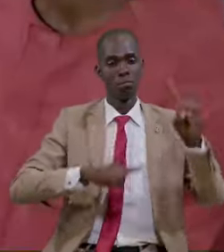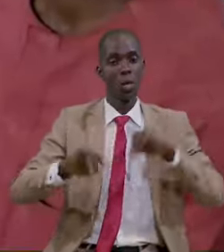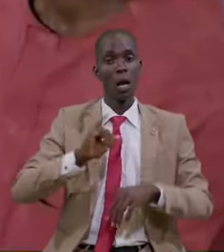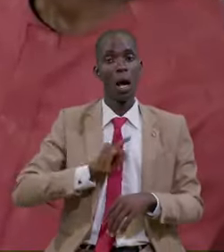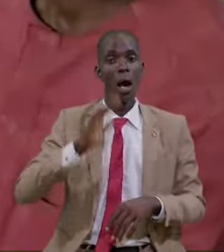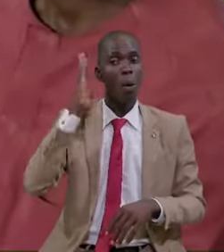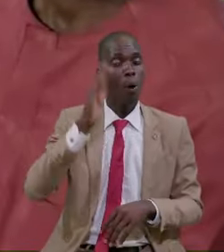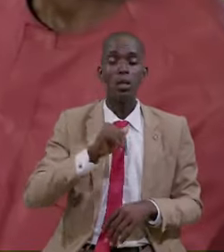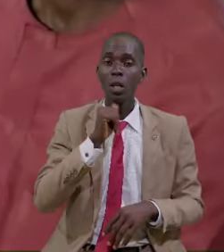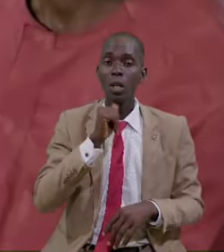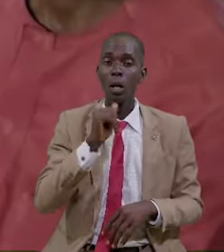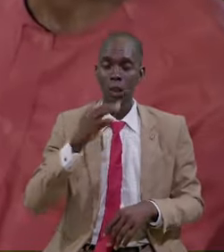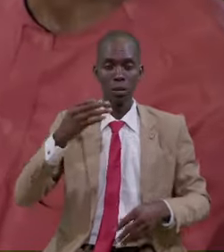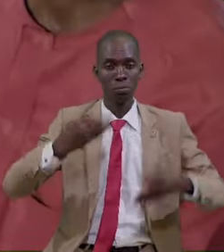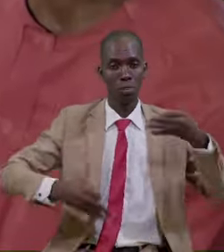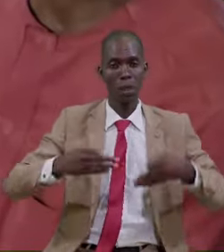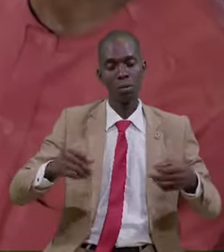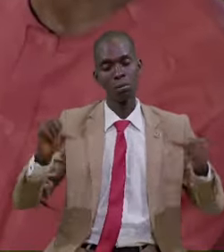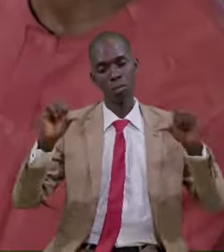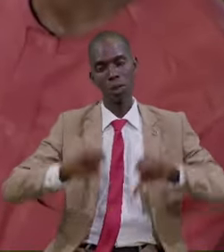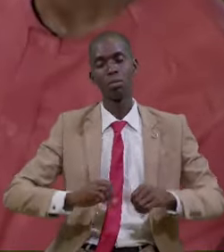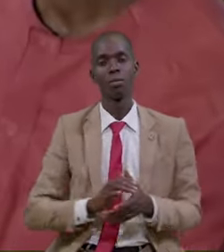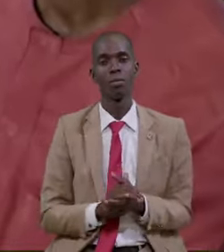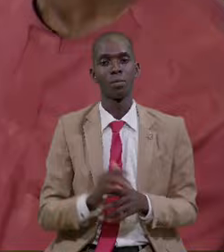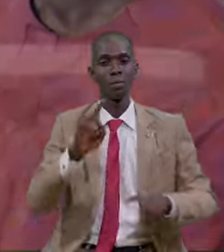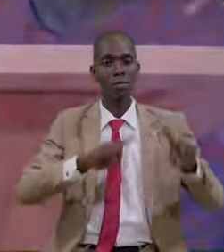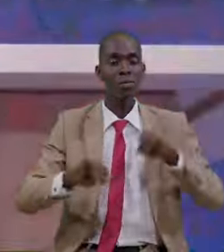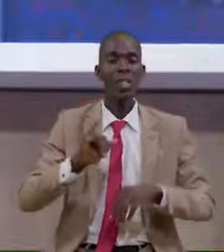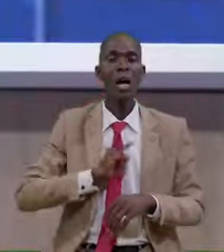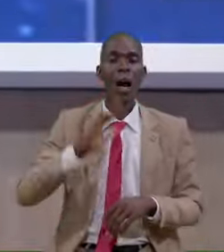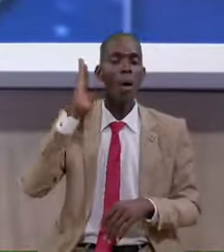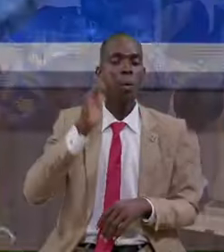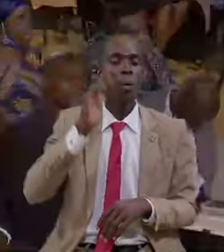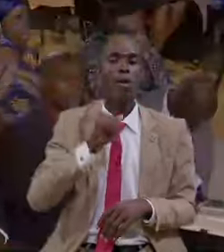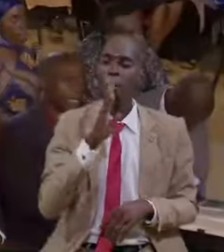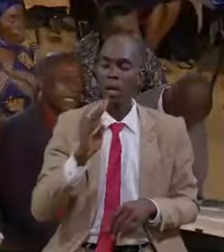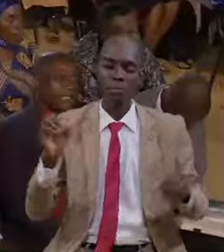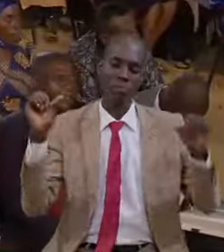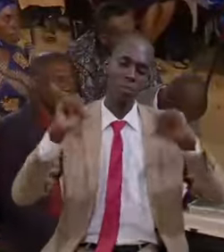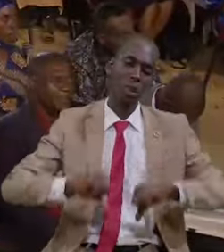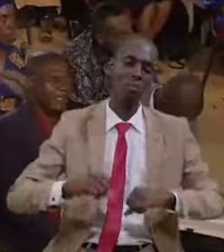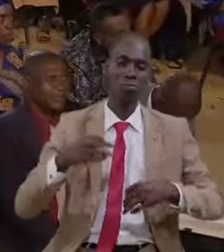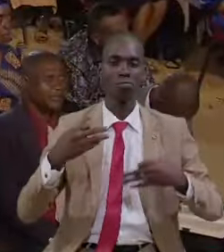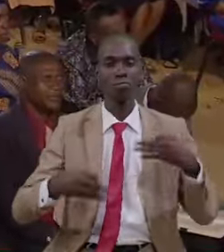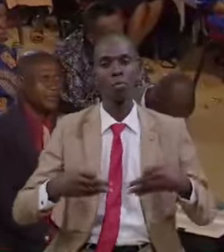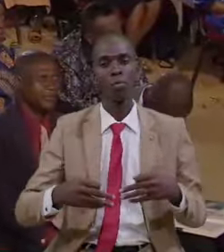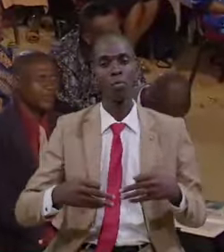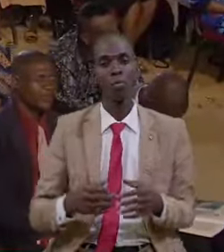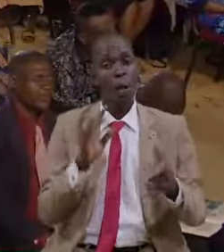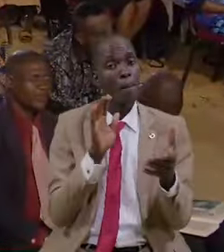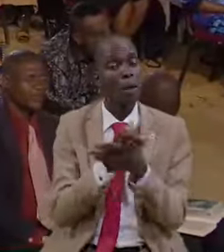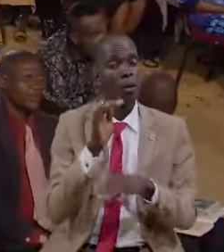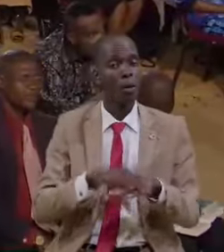I will not be damned. Say it for yourself. Believe on the Lord